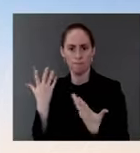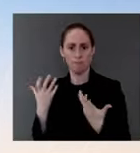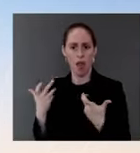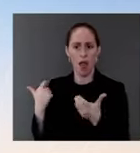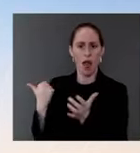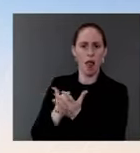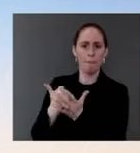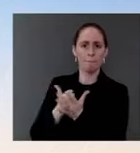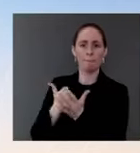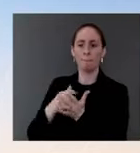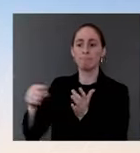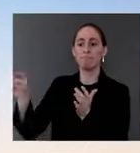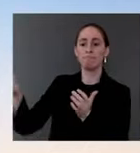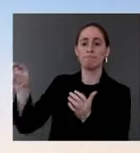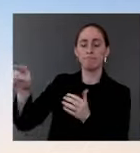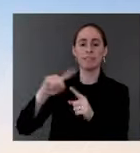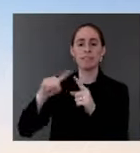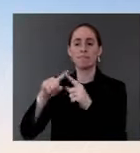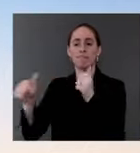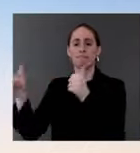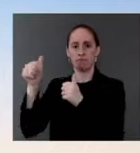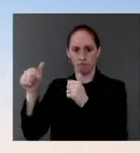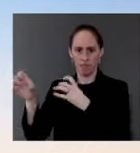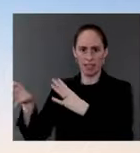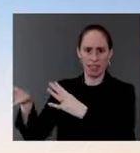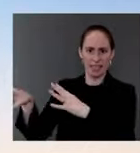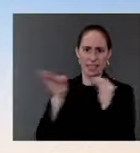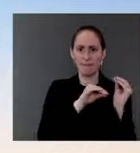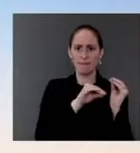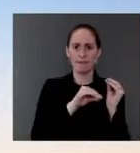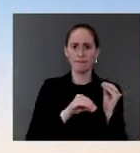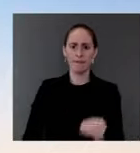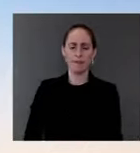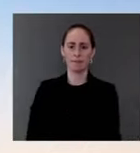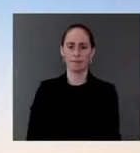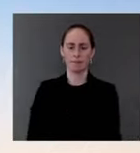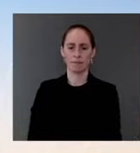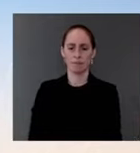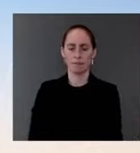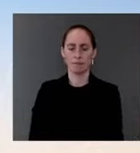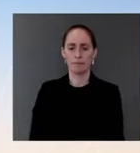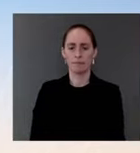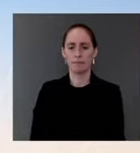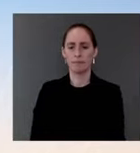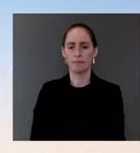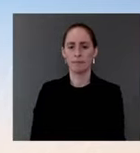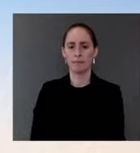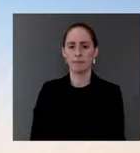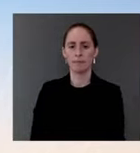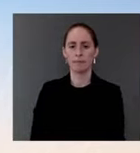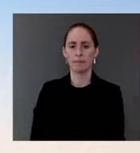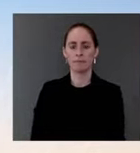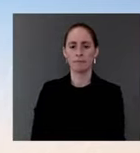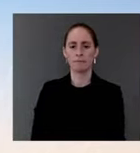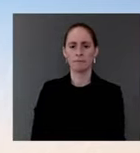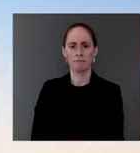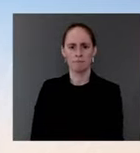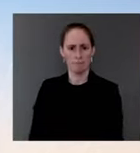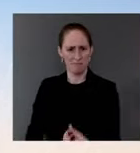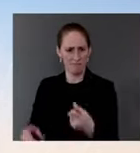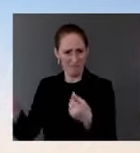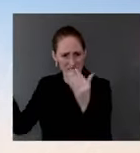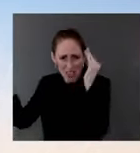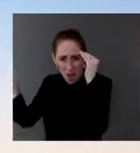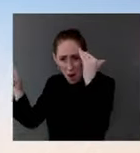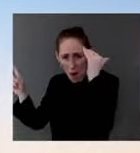who was allegedly assisting gangs in the area of El Salvador. Is the president aware of this interaction between